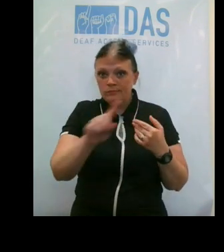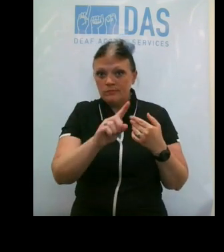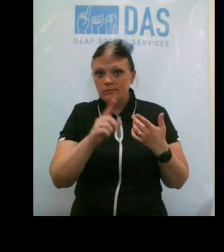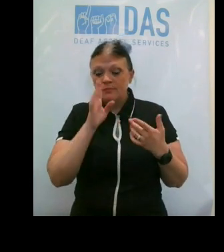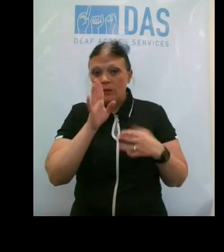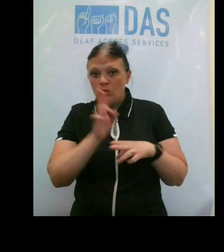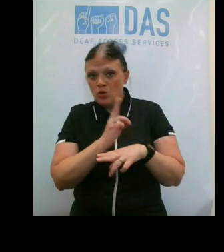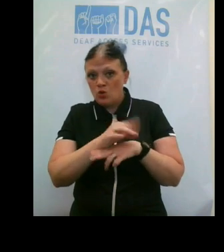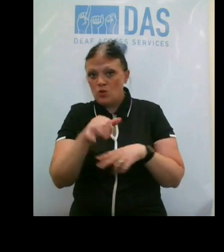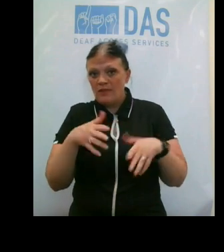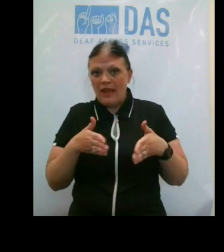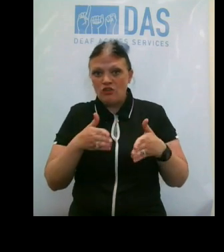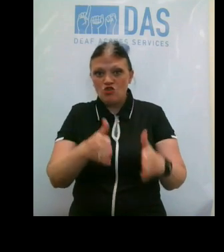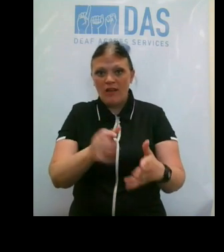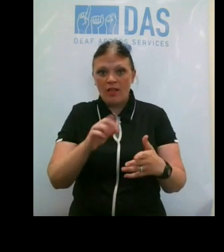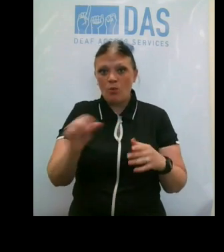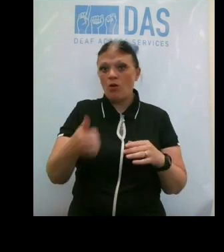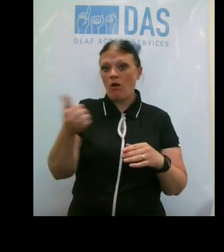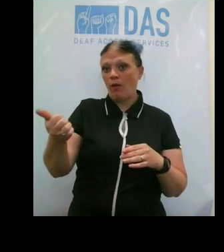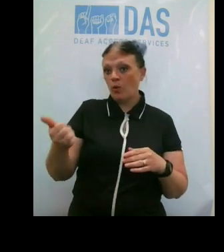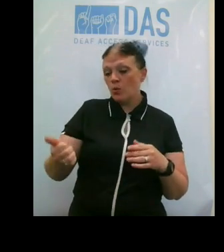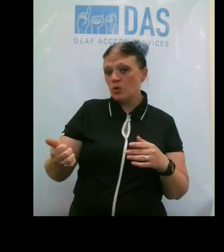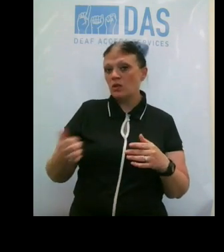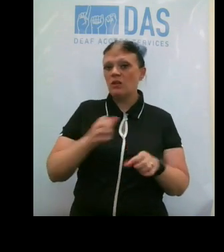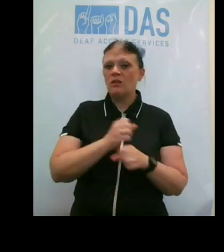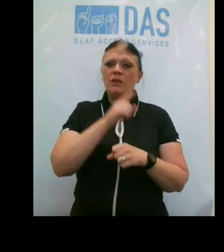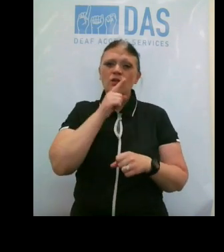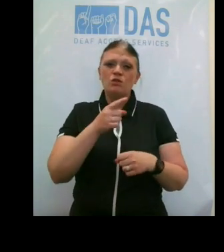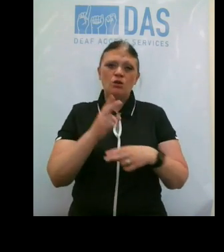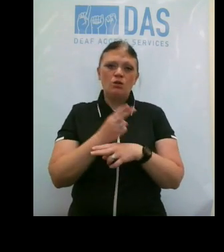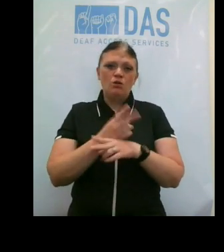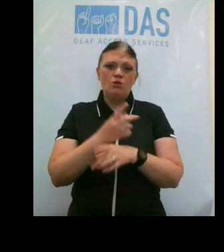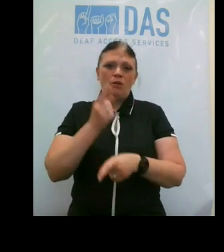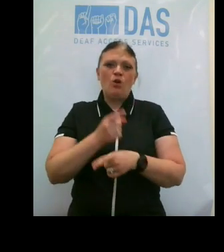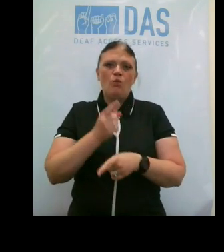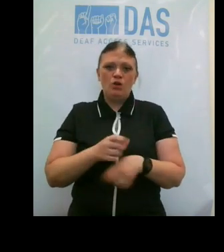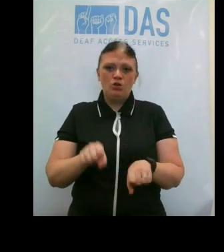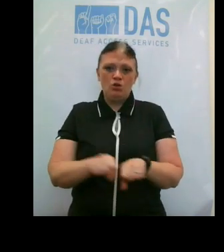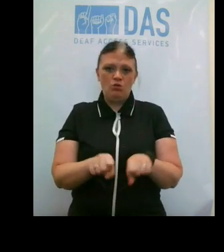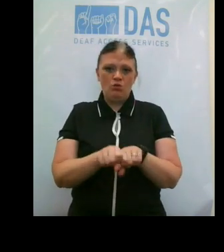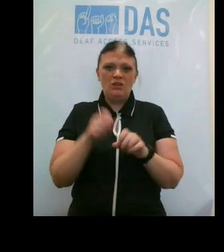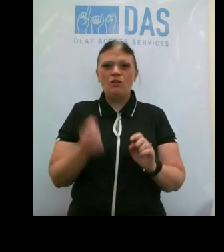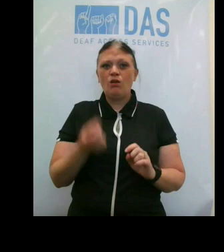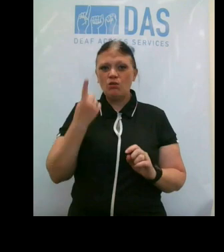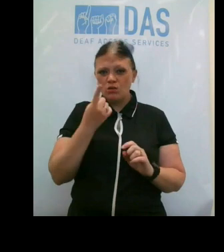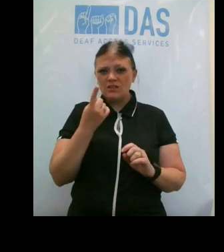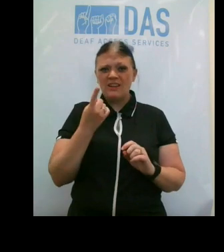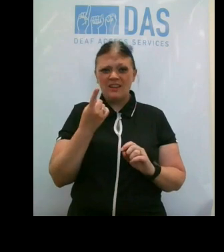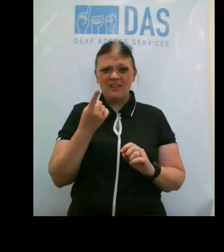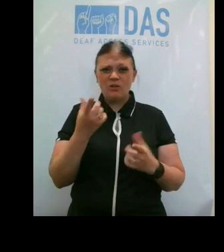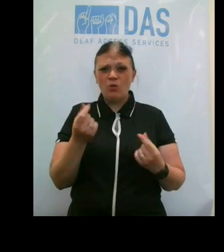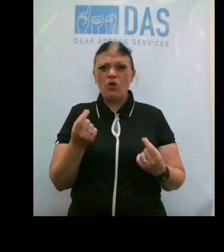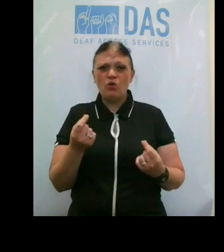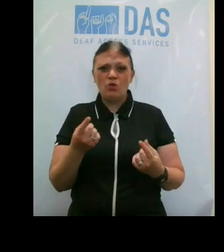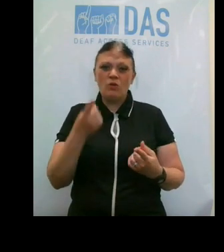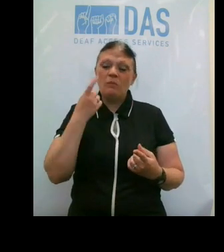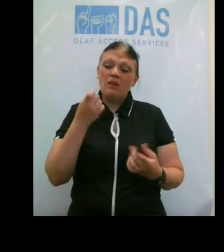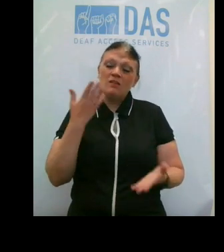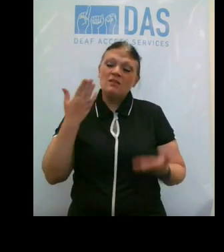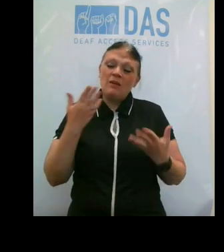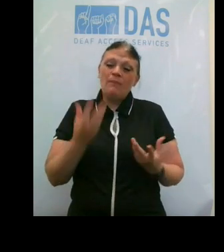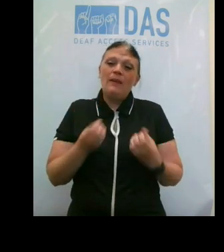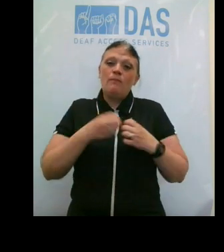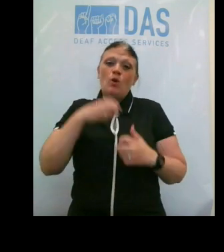Eternal Flame Trail or other trails that we provide, make sure you use appropriate footwear and understand where you're getting into, because it may be more difficult than you